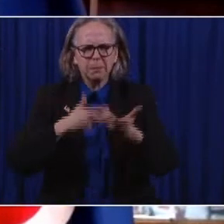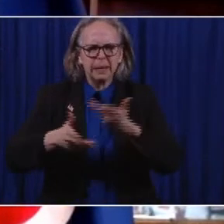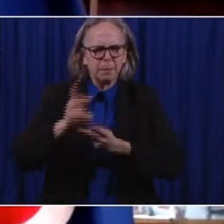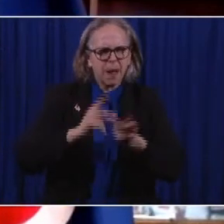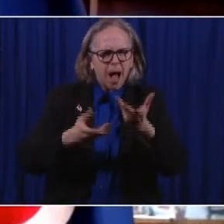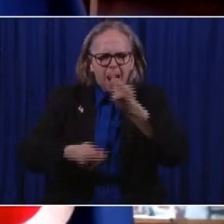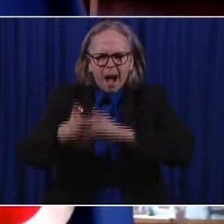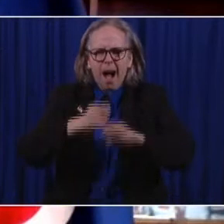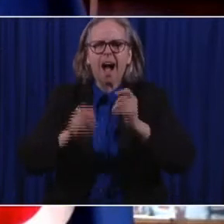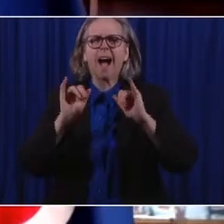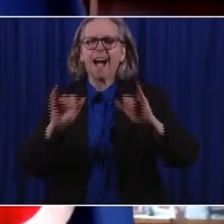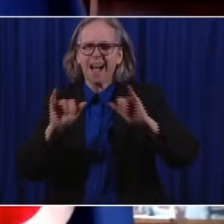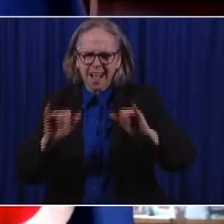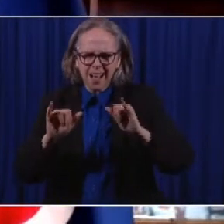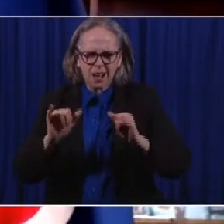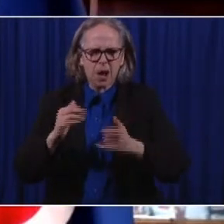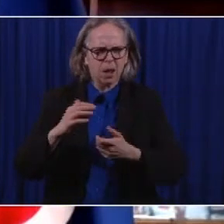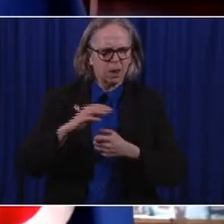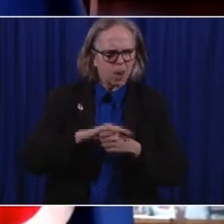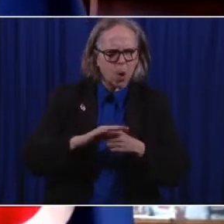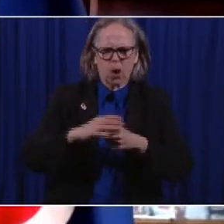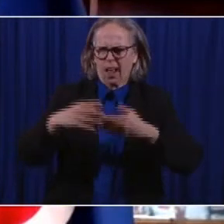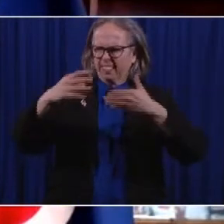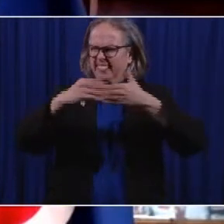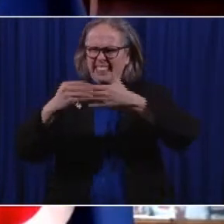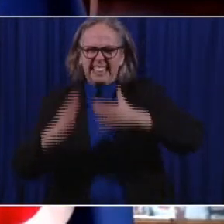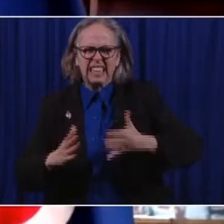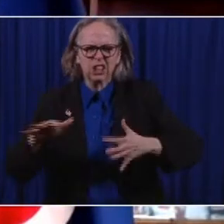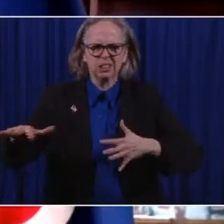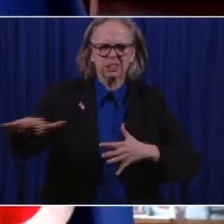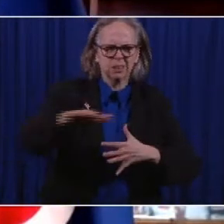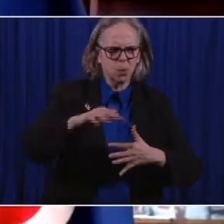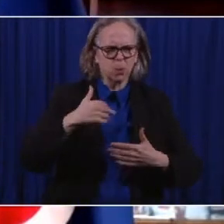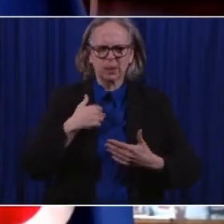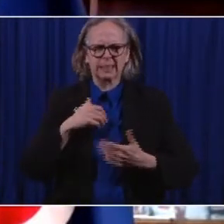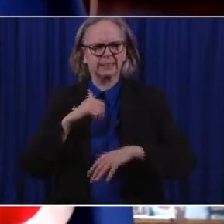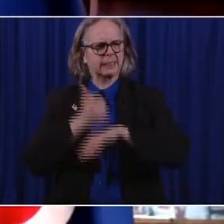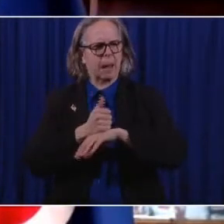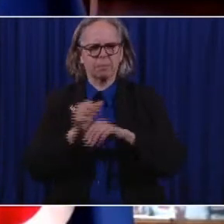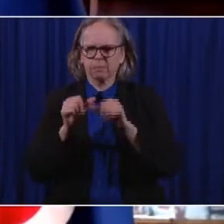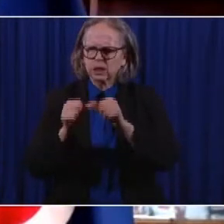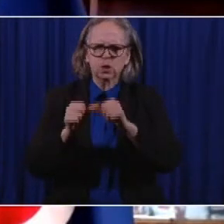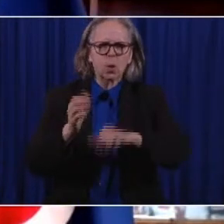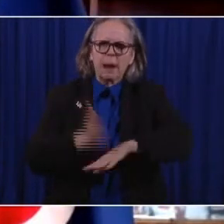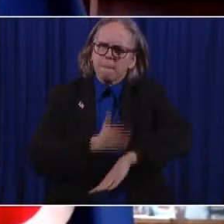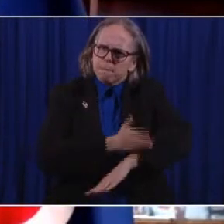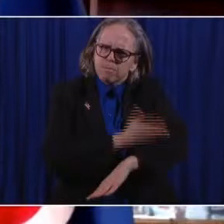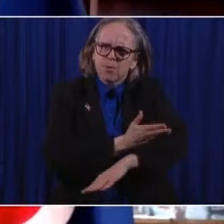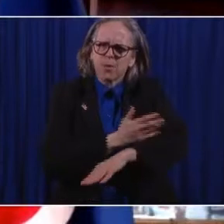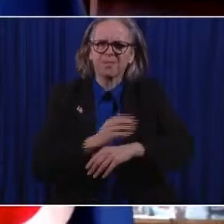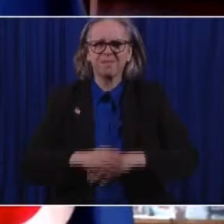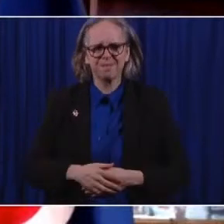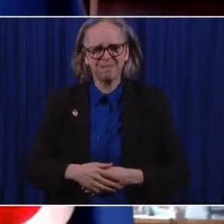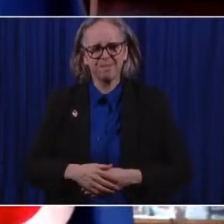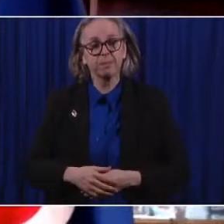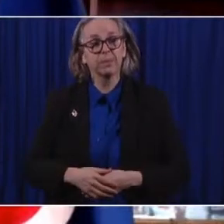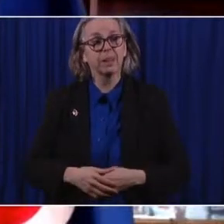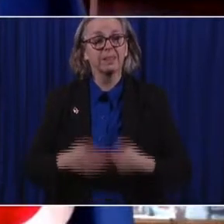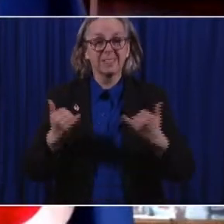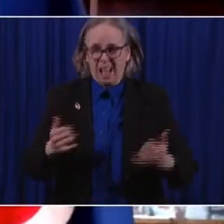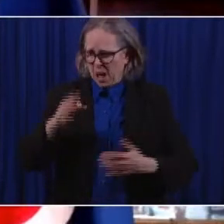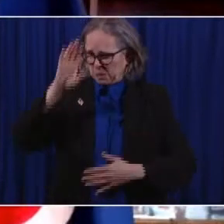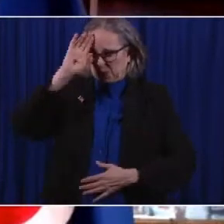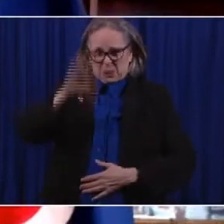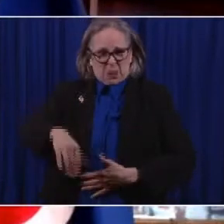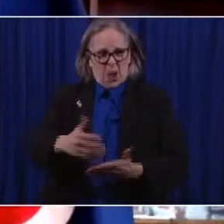leadership, so that we could create a process of continuous improvement. We know that as this